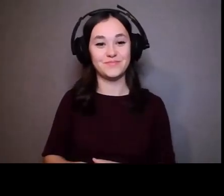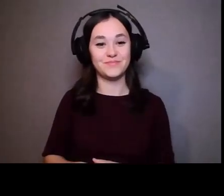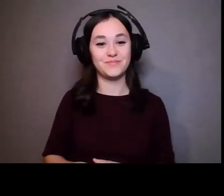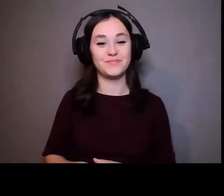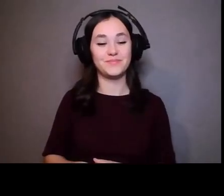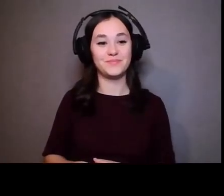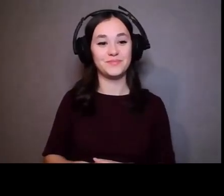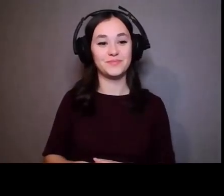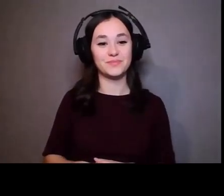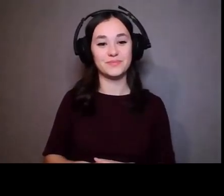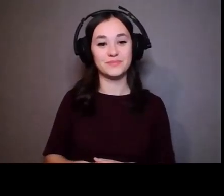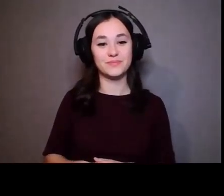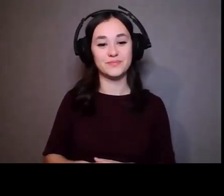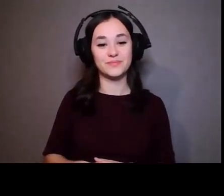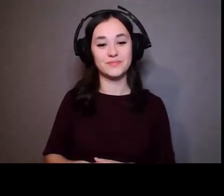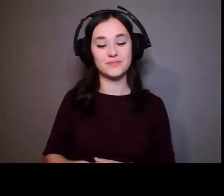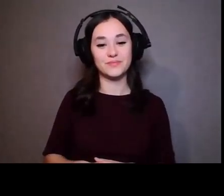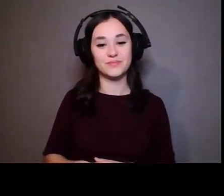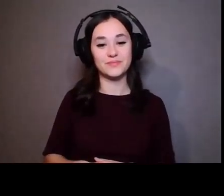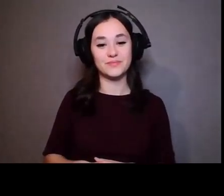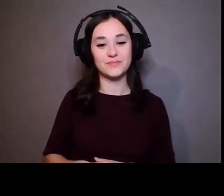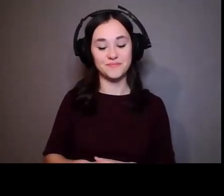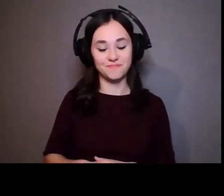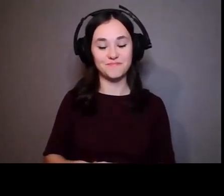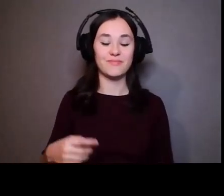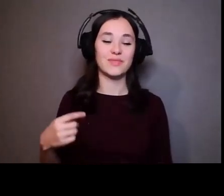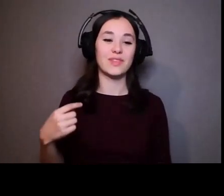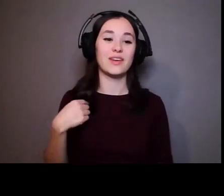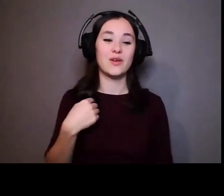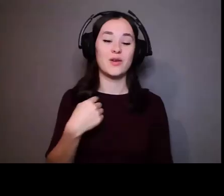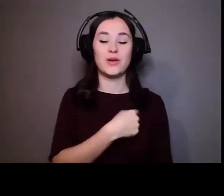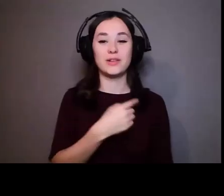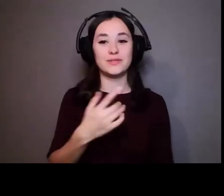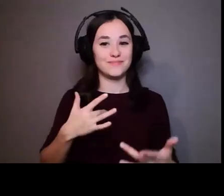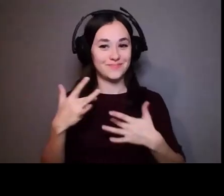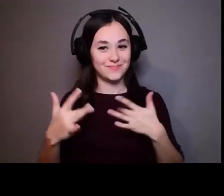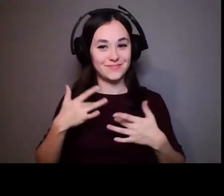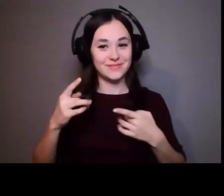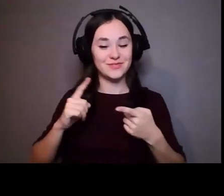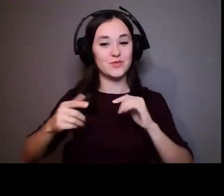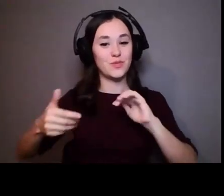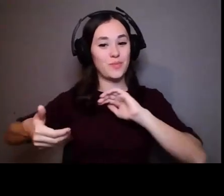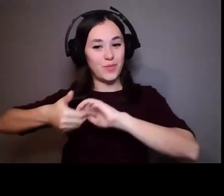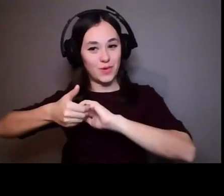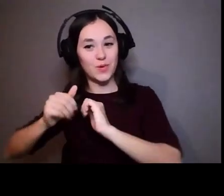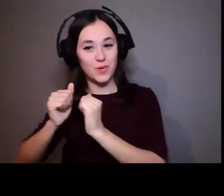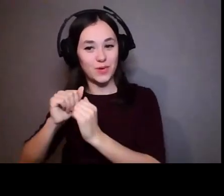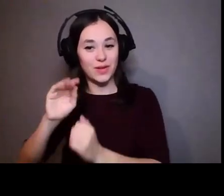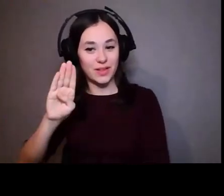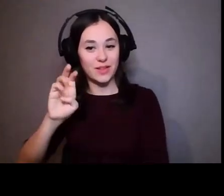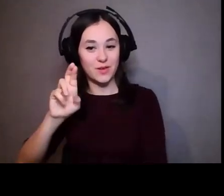We are very excited to have the partnership with Barrick on the stakeholdering here. It's going to be